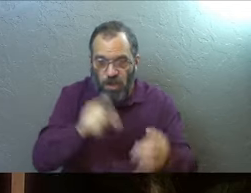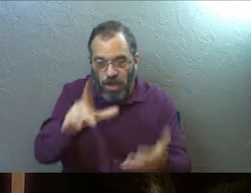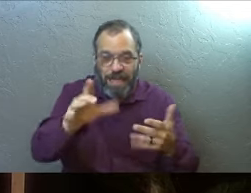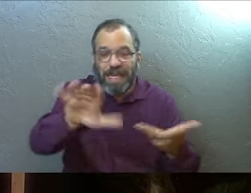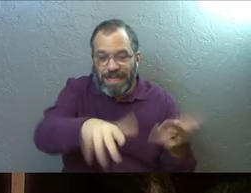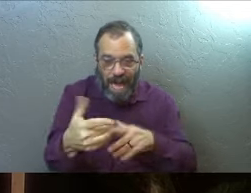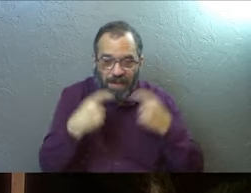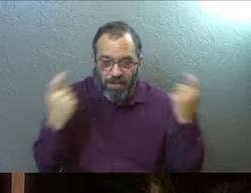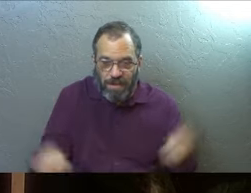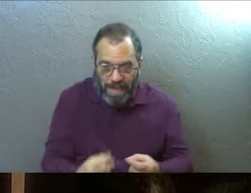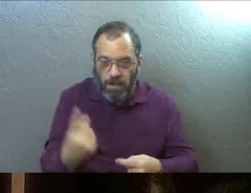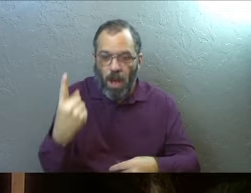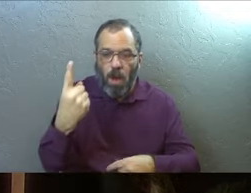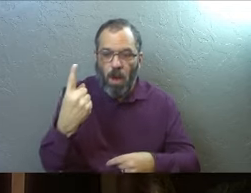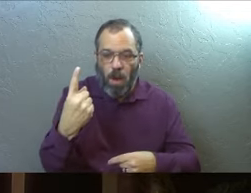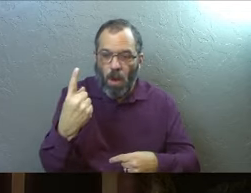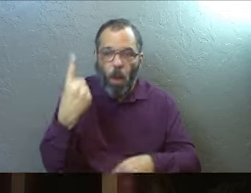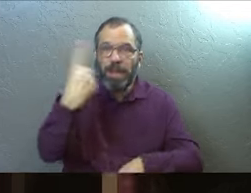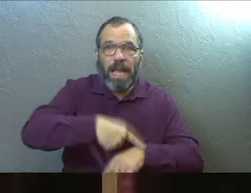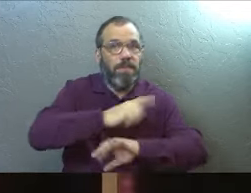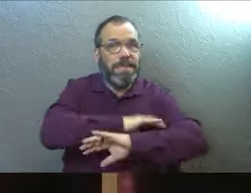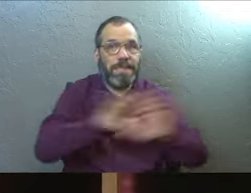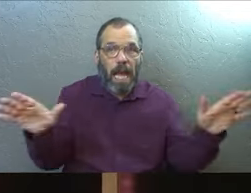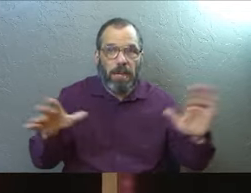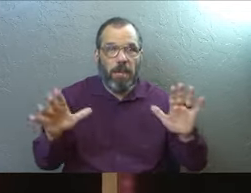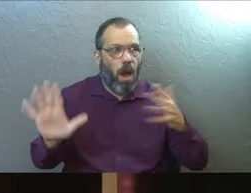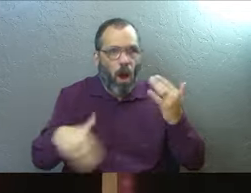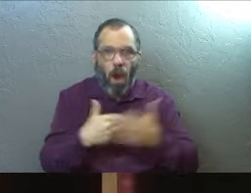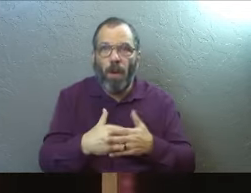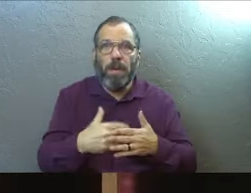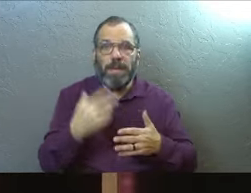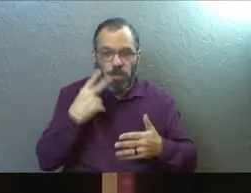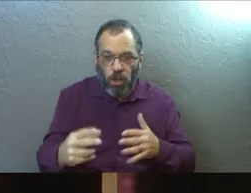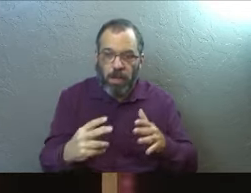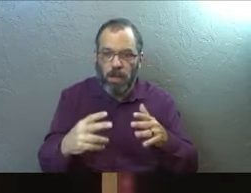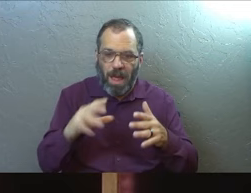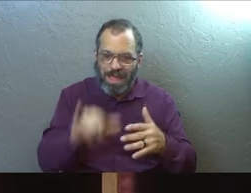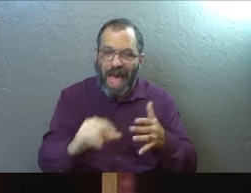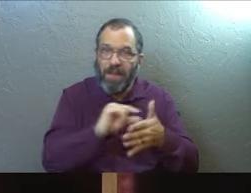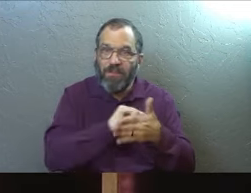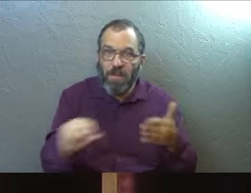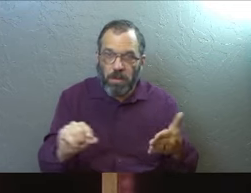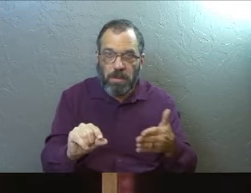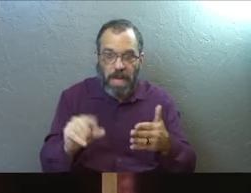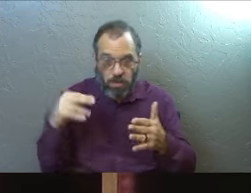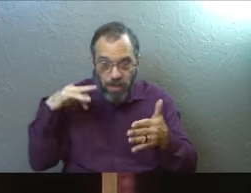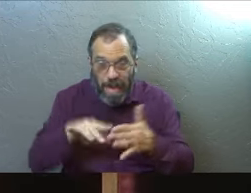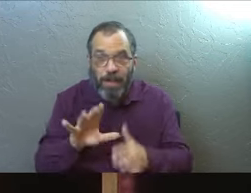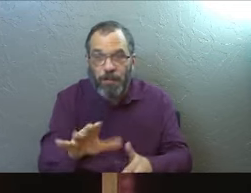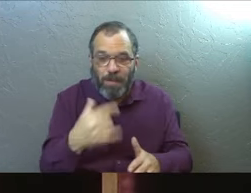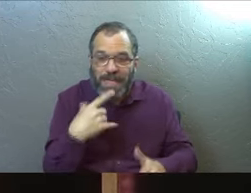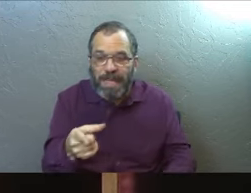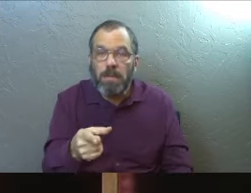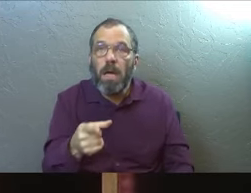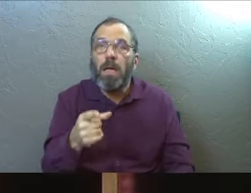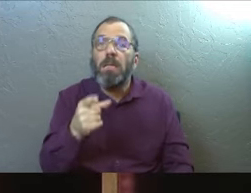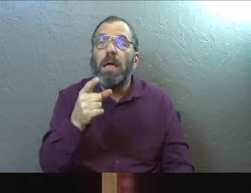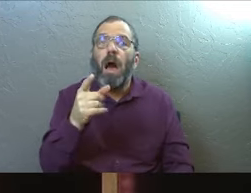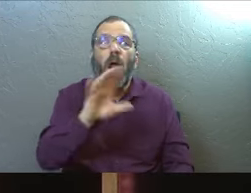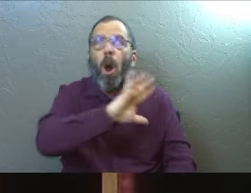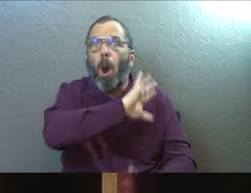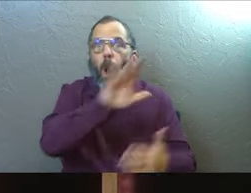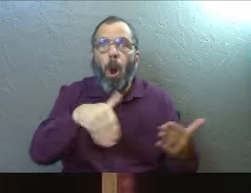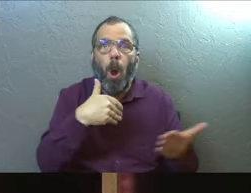he died for sins once for all. Now, what does that mean? If you look at the context of that passage really carefully, it is talking about the